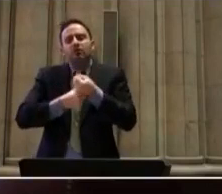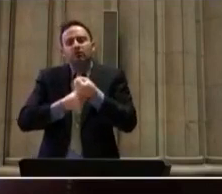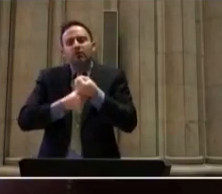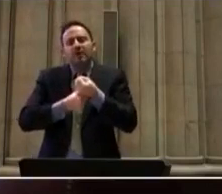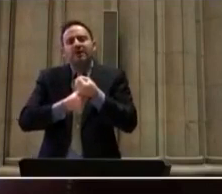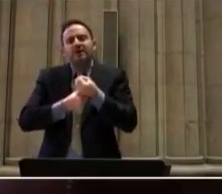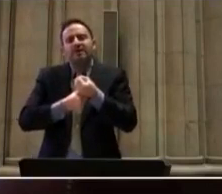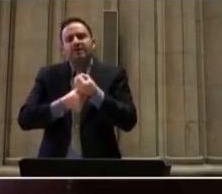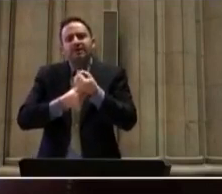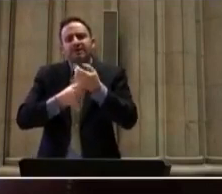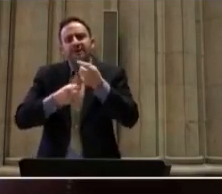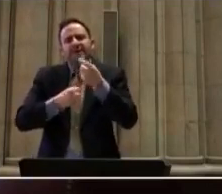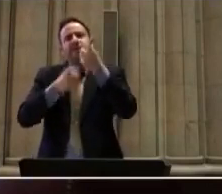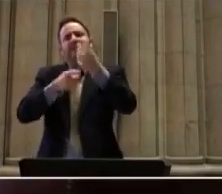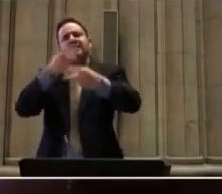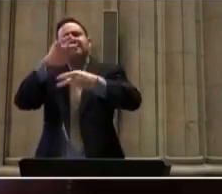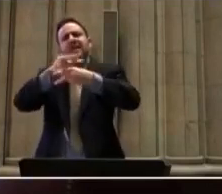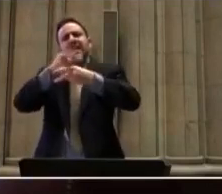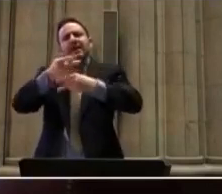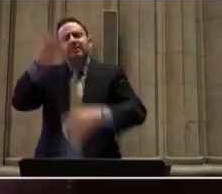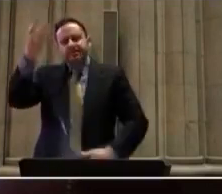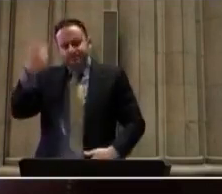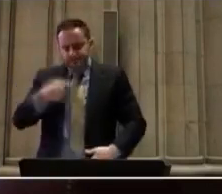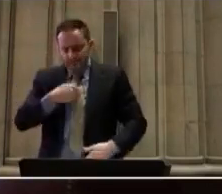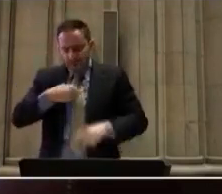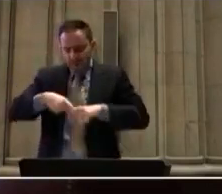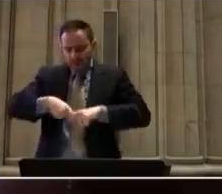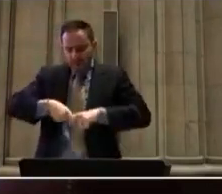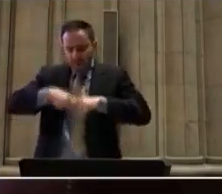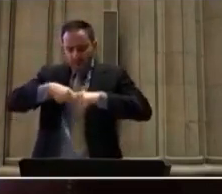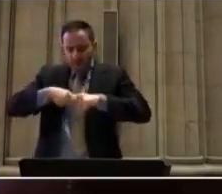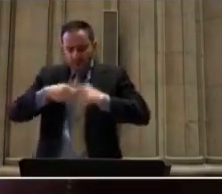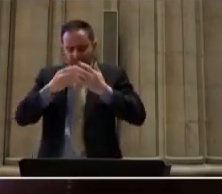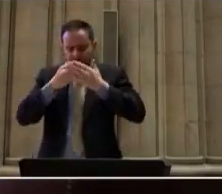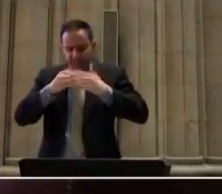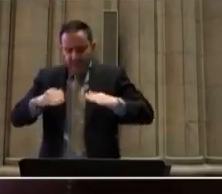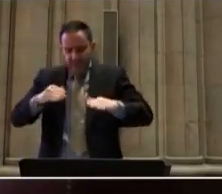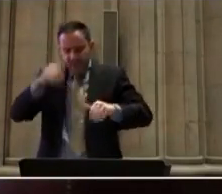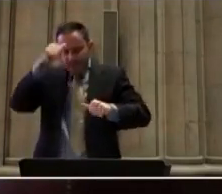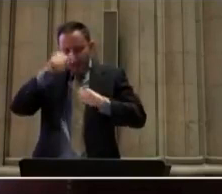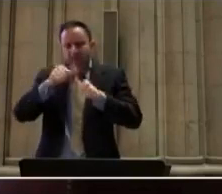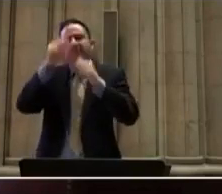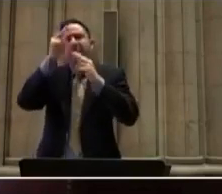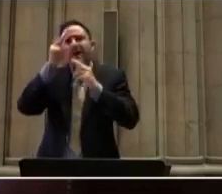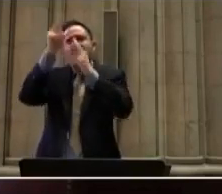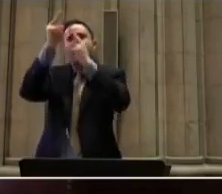we pause in silence to remember and honor them.